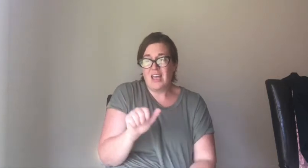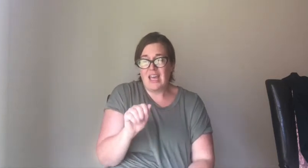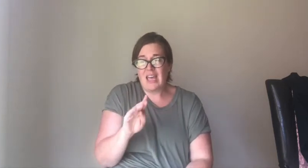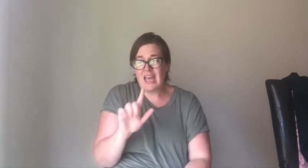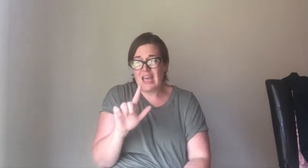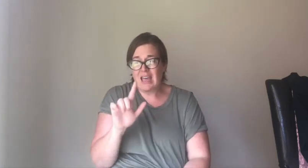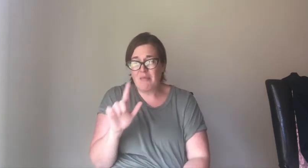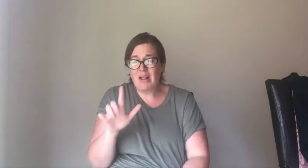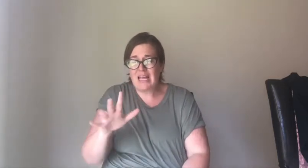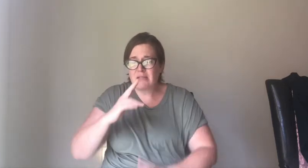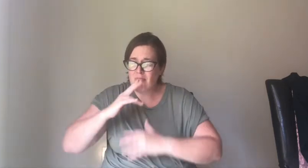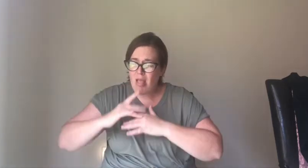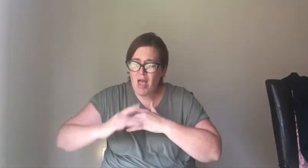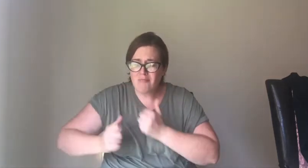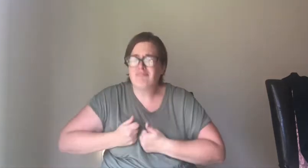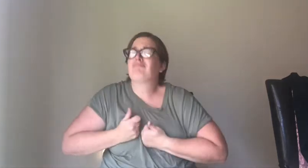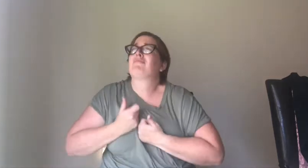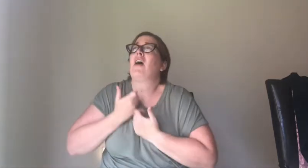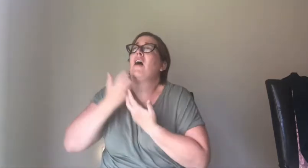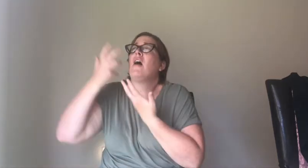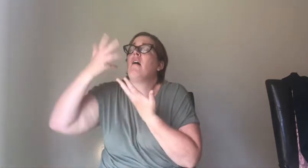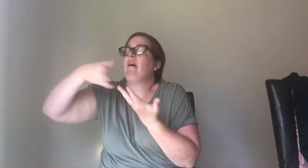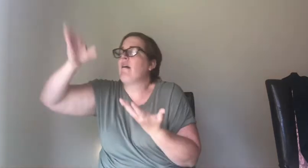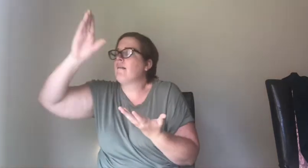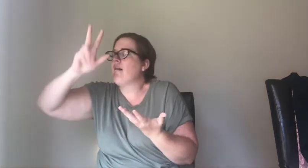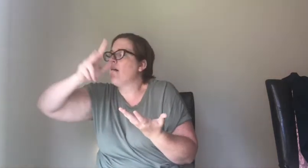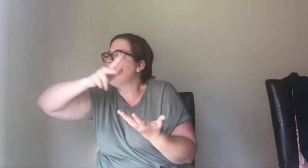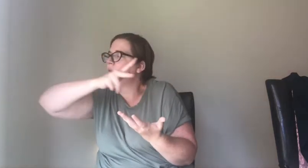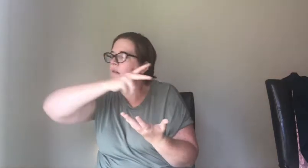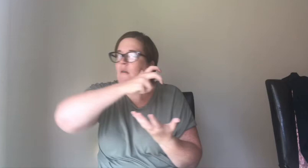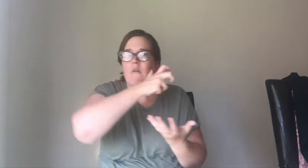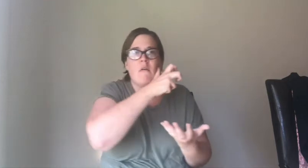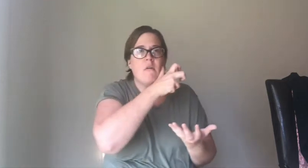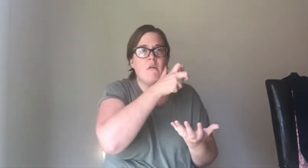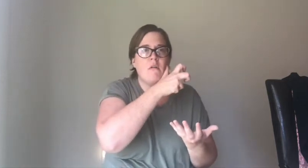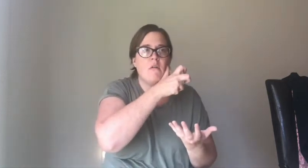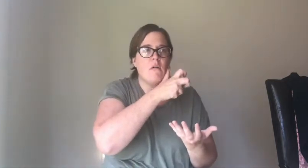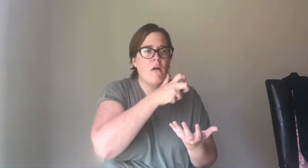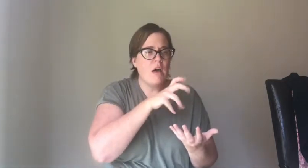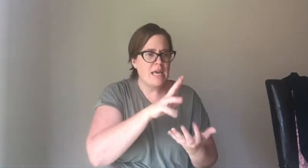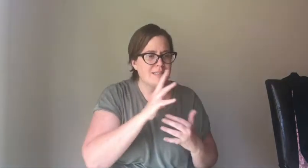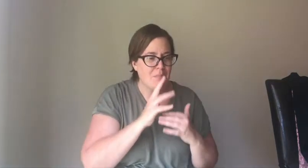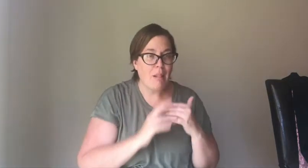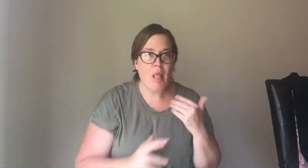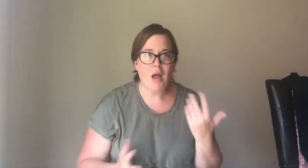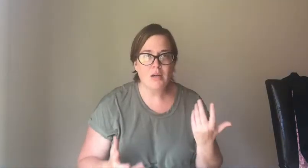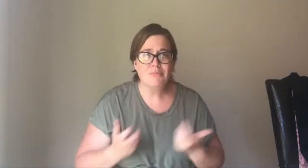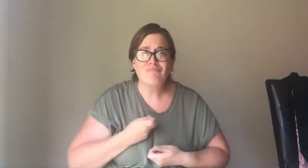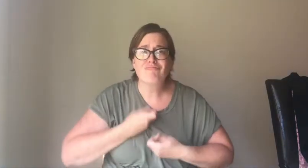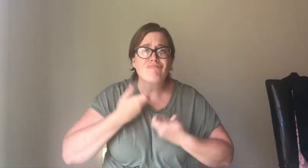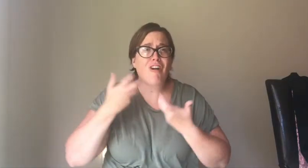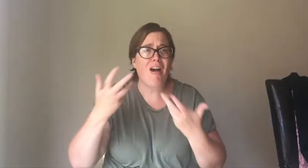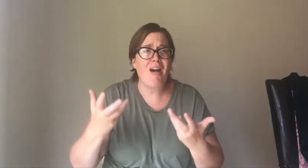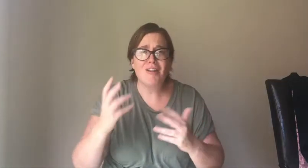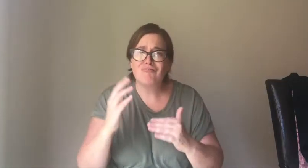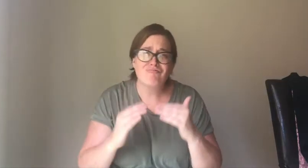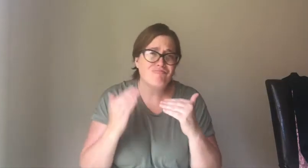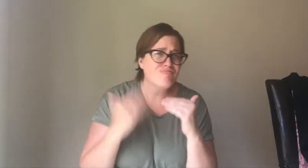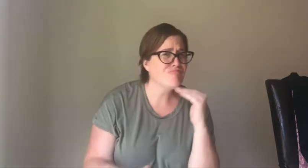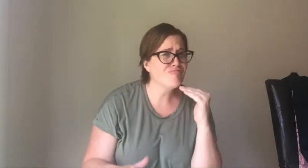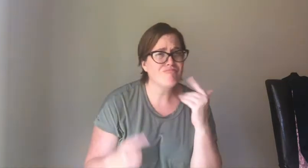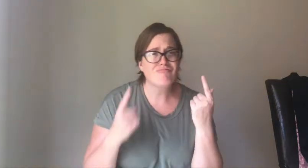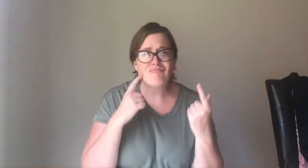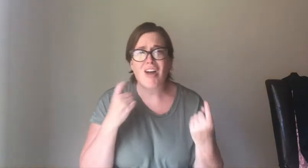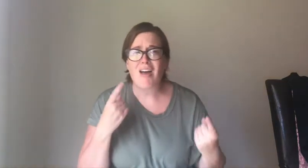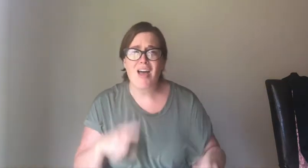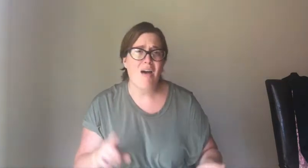You see it all throughout the Bible. God rescues people out of unjust systems. He hears the cry of the oppressed